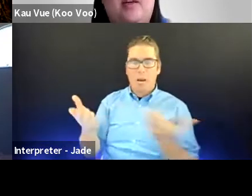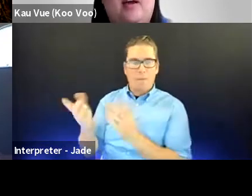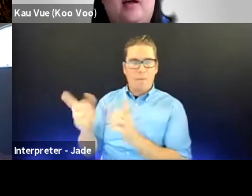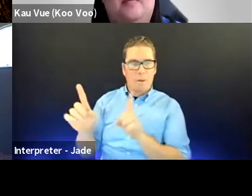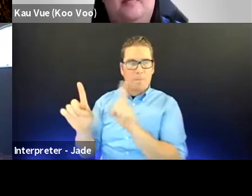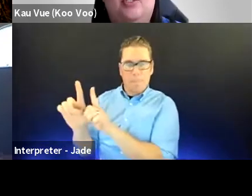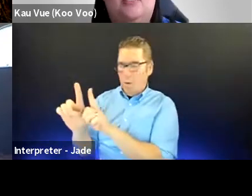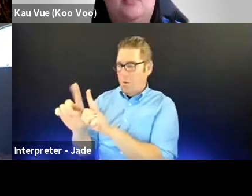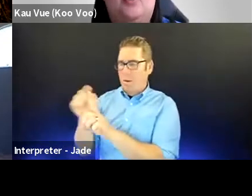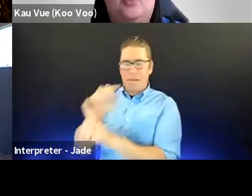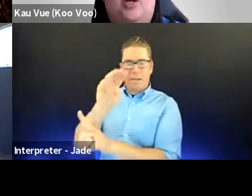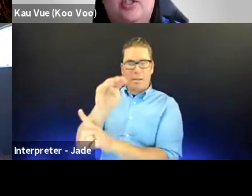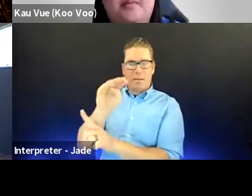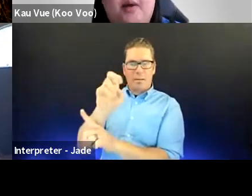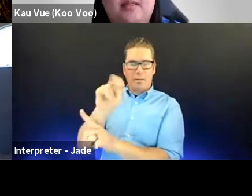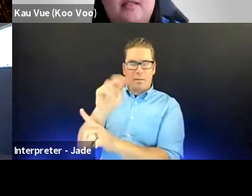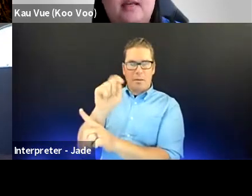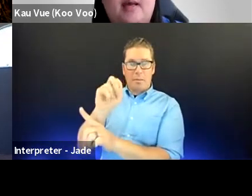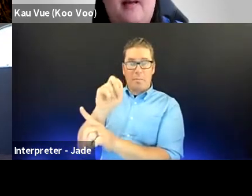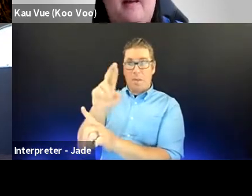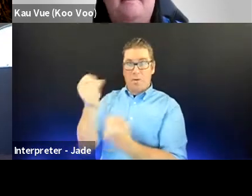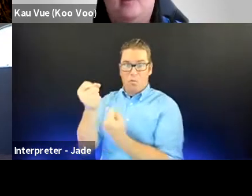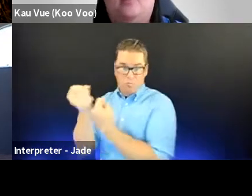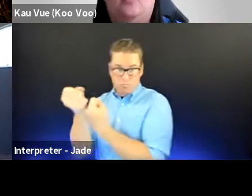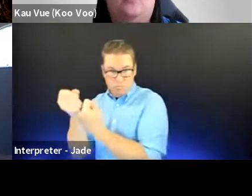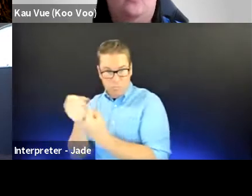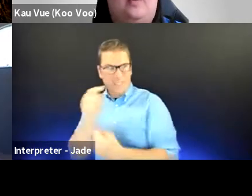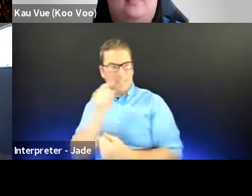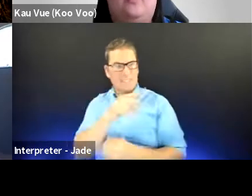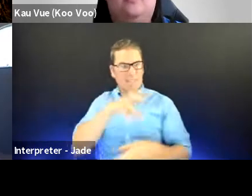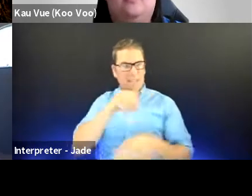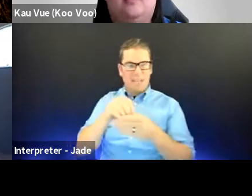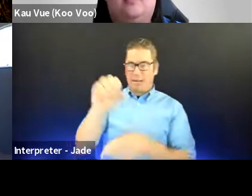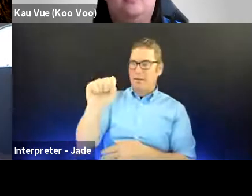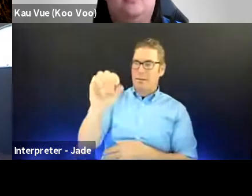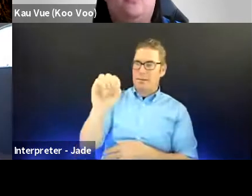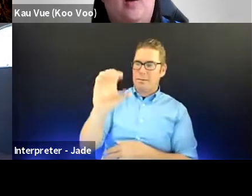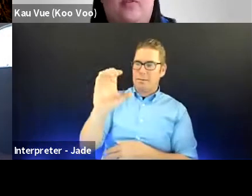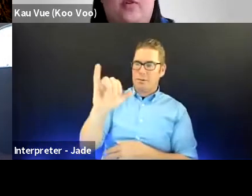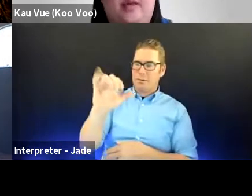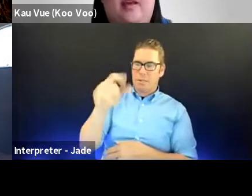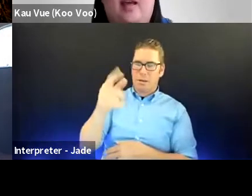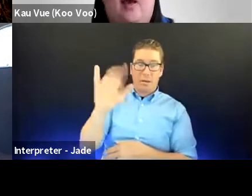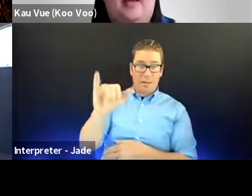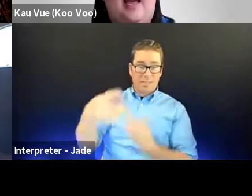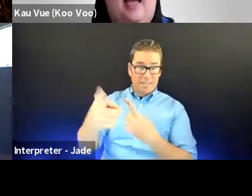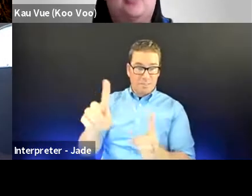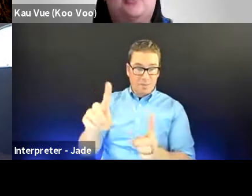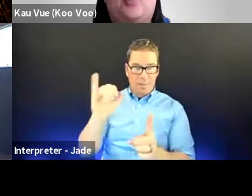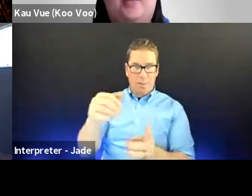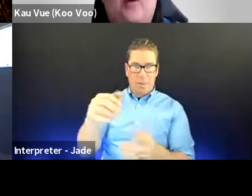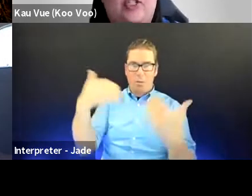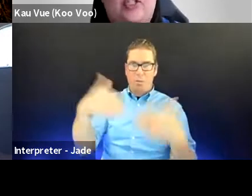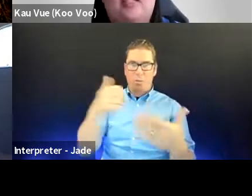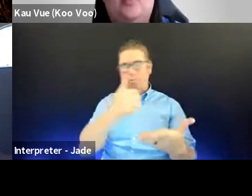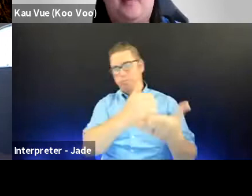mentor. She's in the sociology department, but oh wow, that was so helpful for me. I mean, I asked her